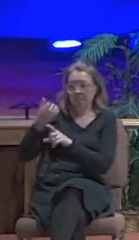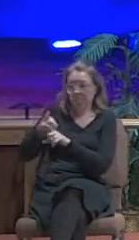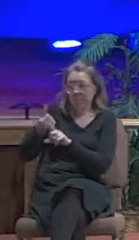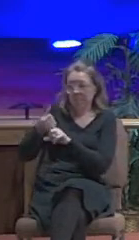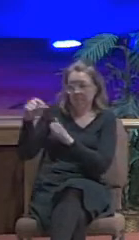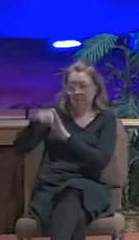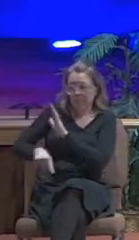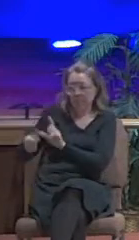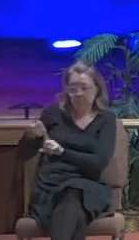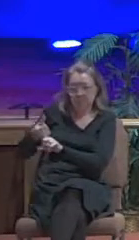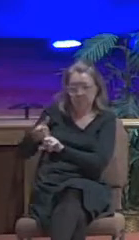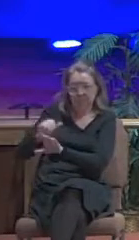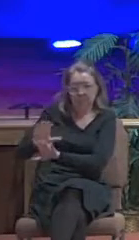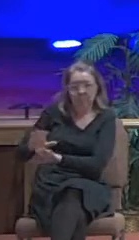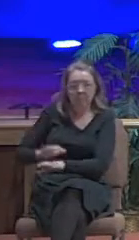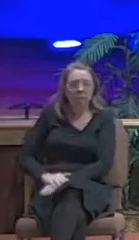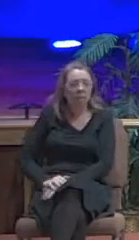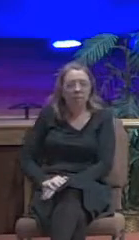There's despair in America.